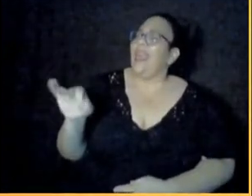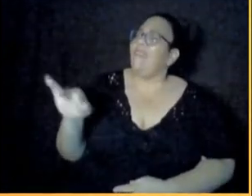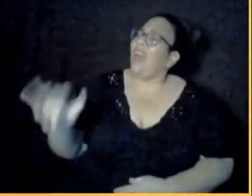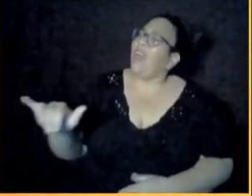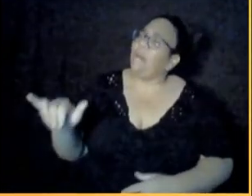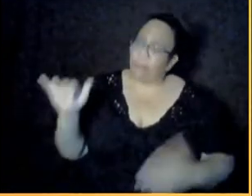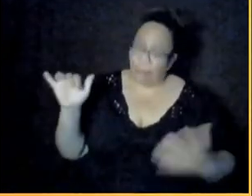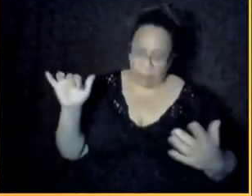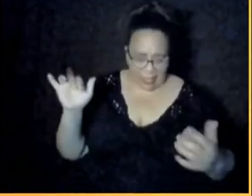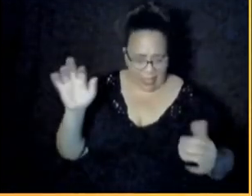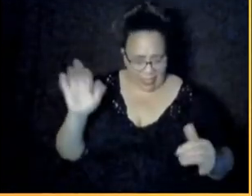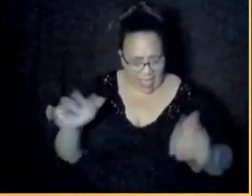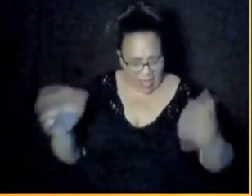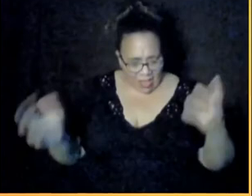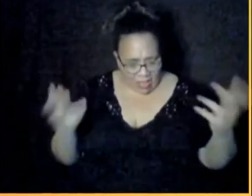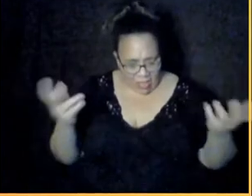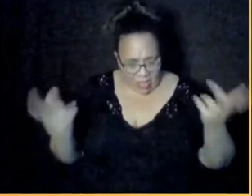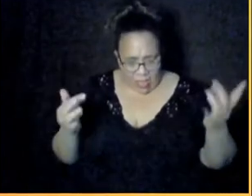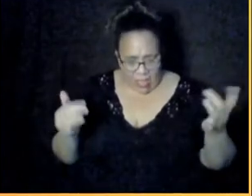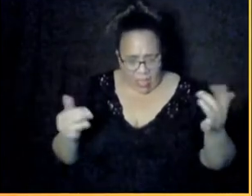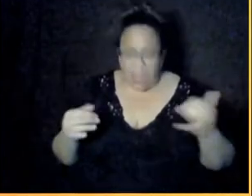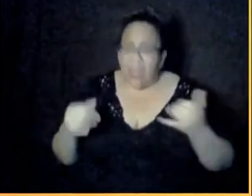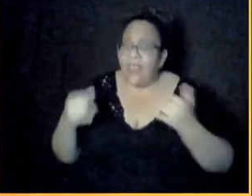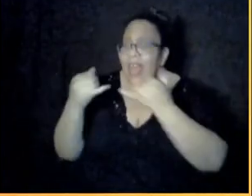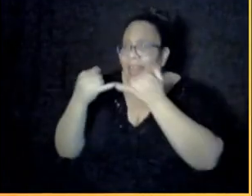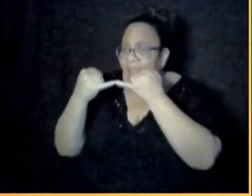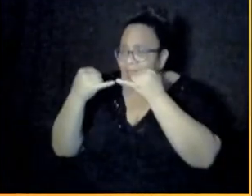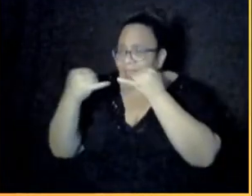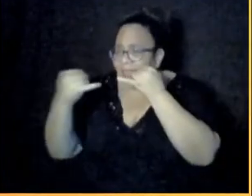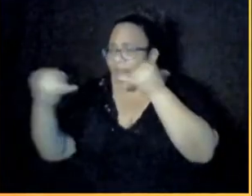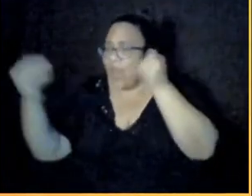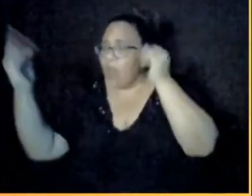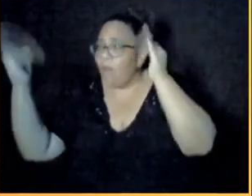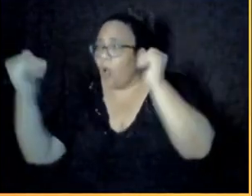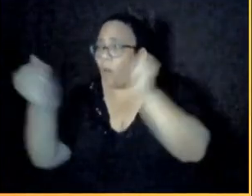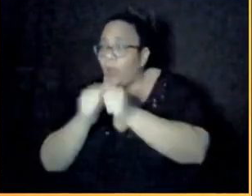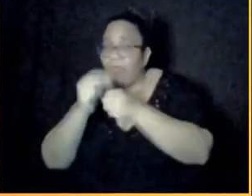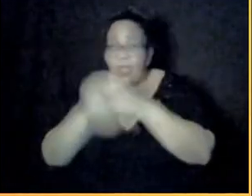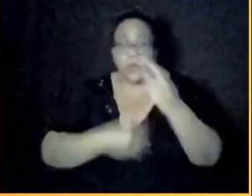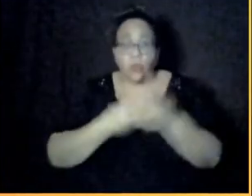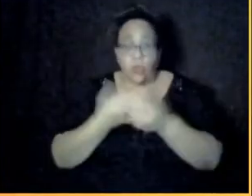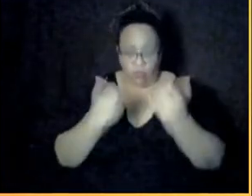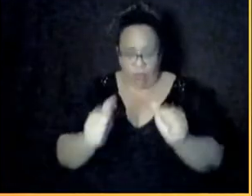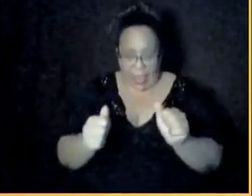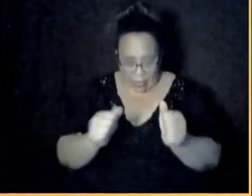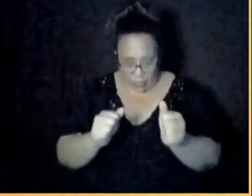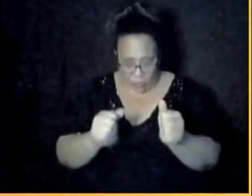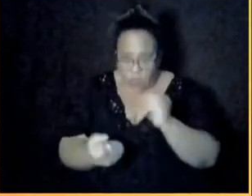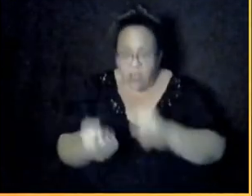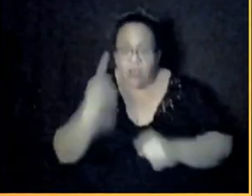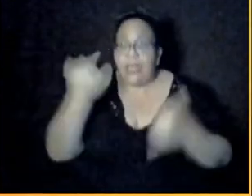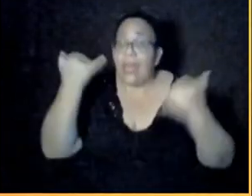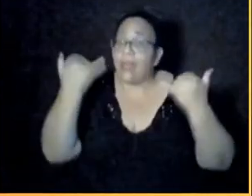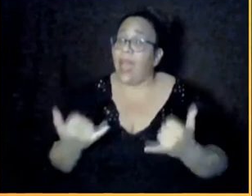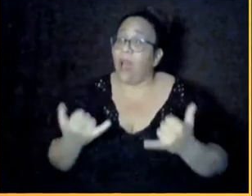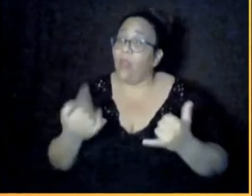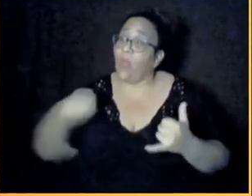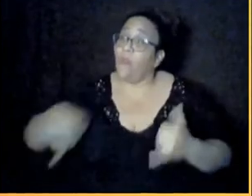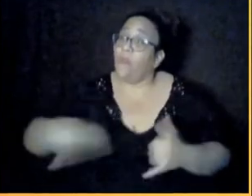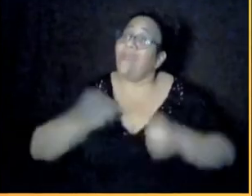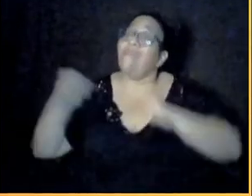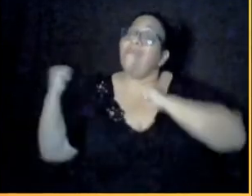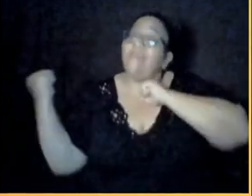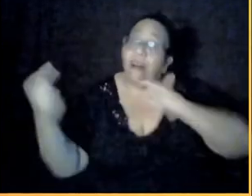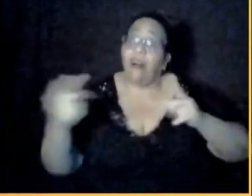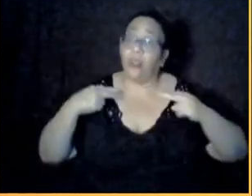that little line of, like, hope between this world that we're trying to get to understand that we are all humans and we're